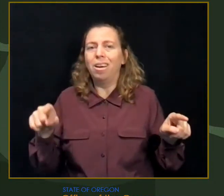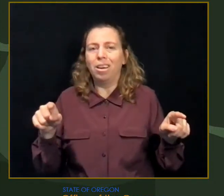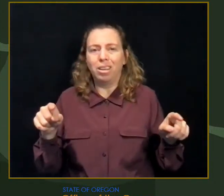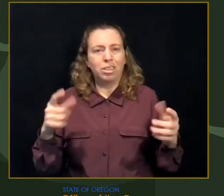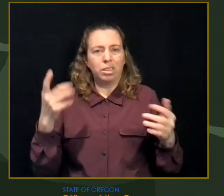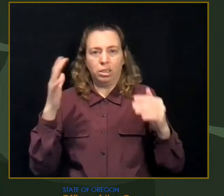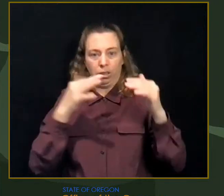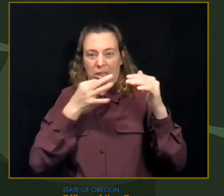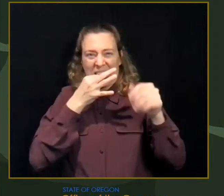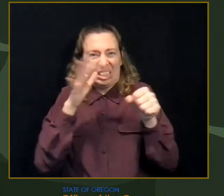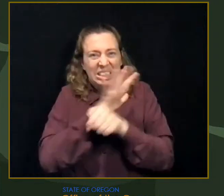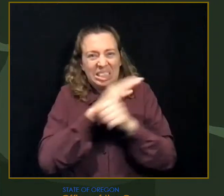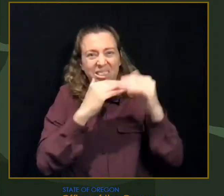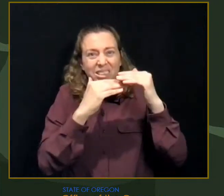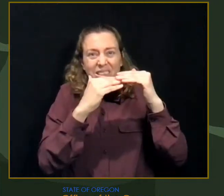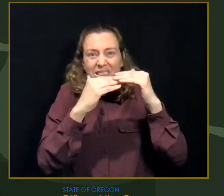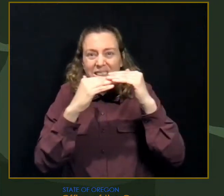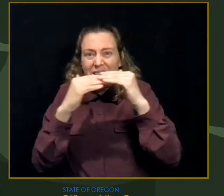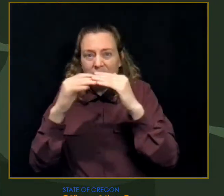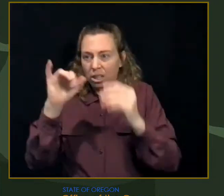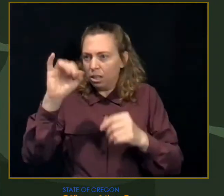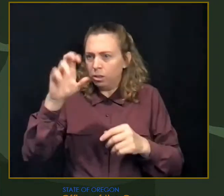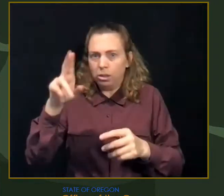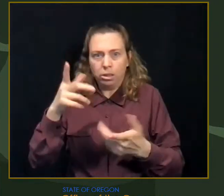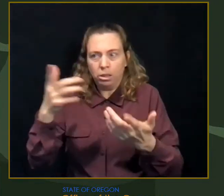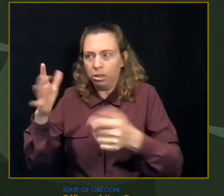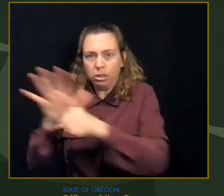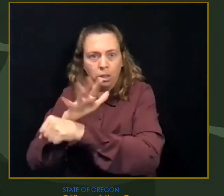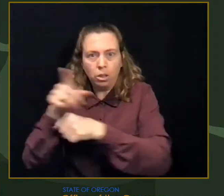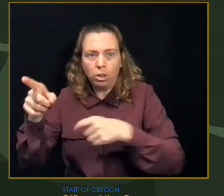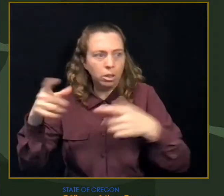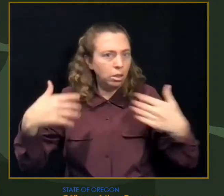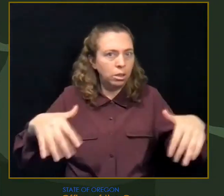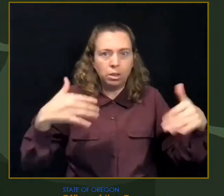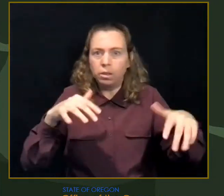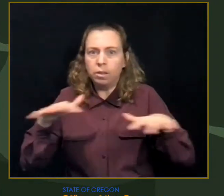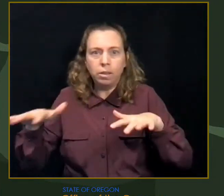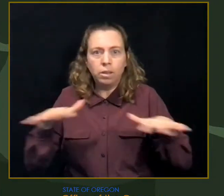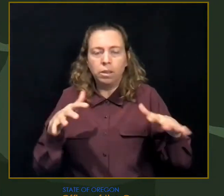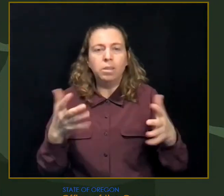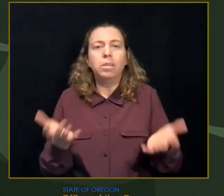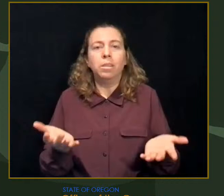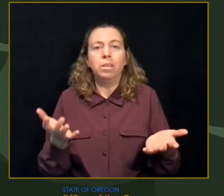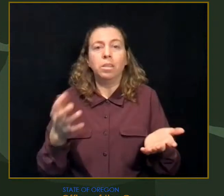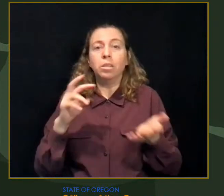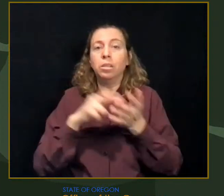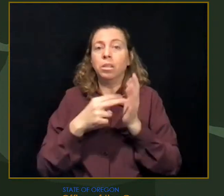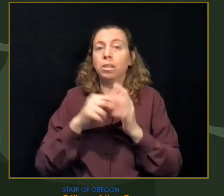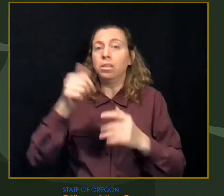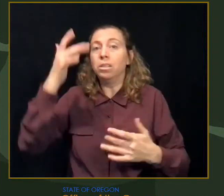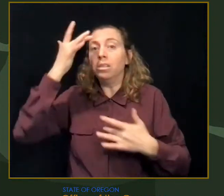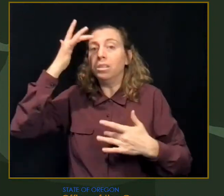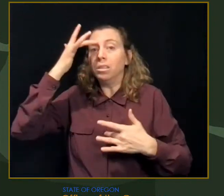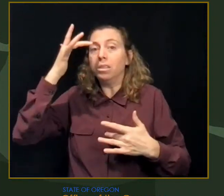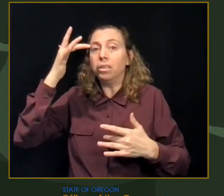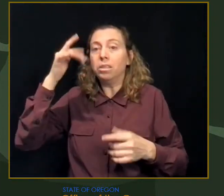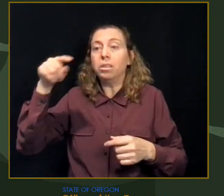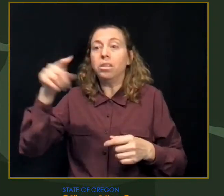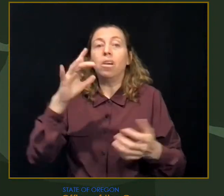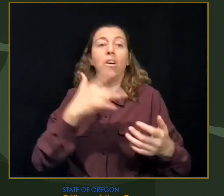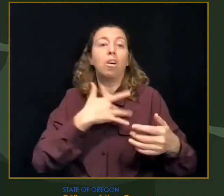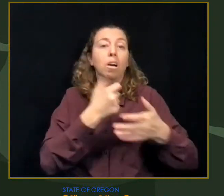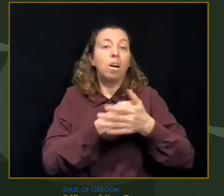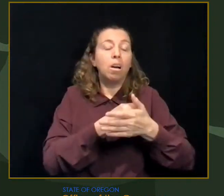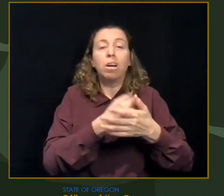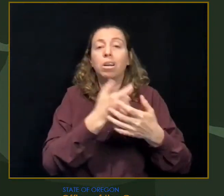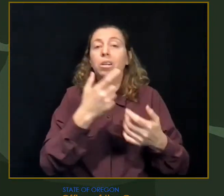units that every Oregonian deserves, whether they have COVID or a heart attack or a motor vehicle crash. The people with